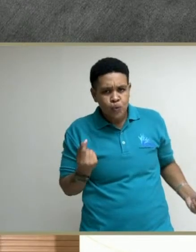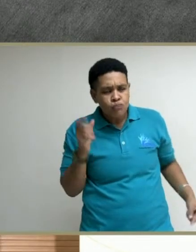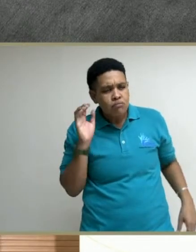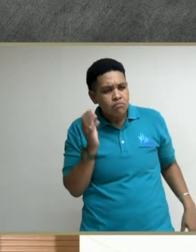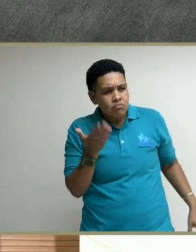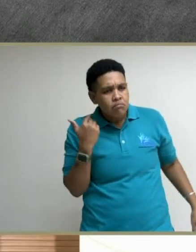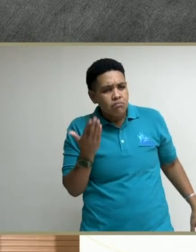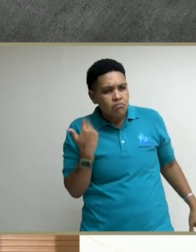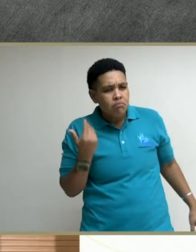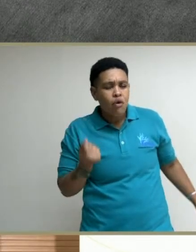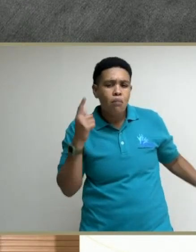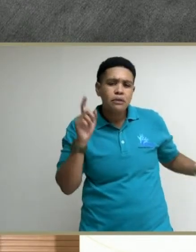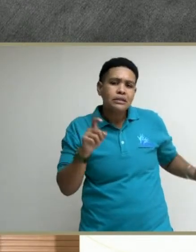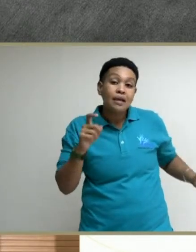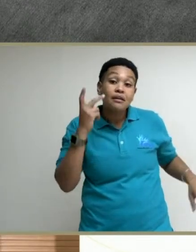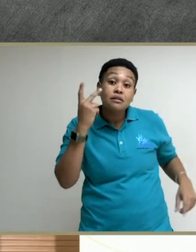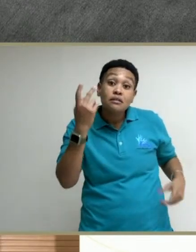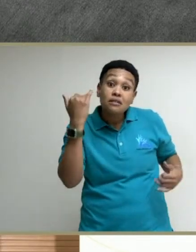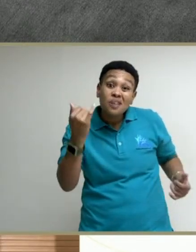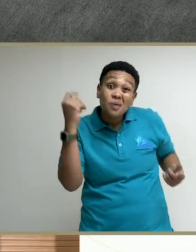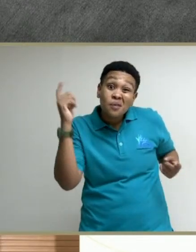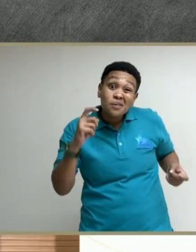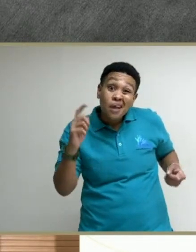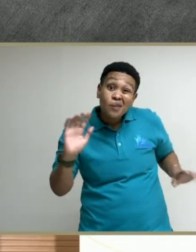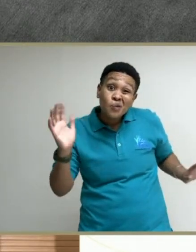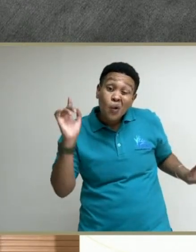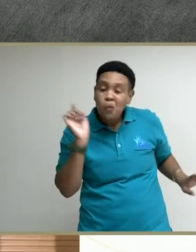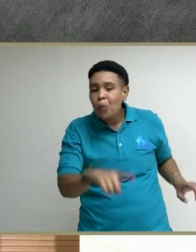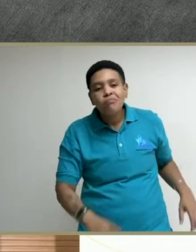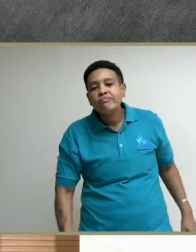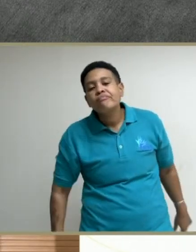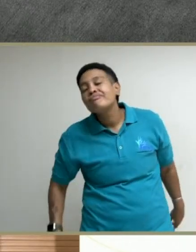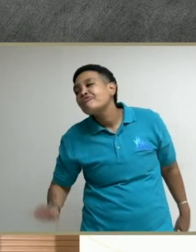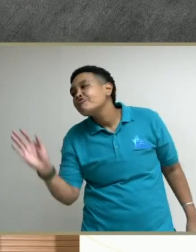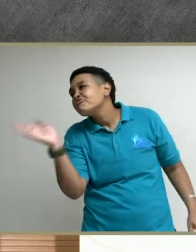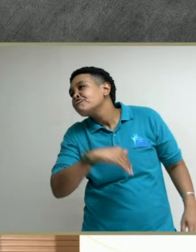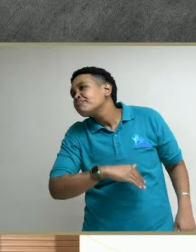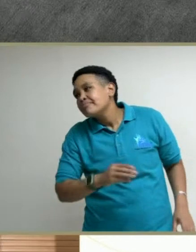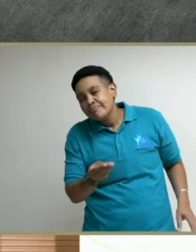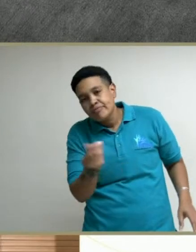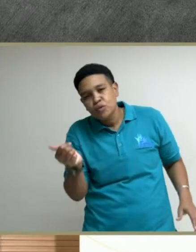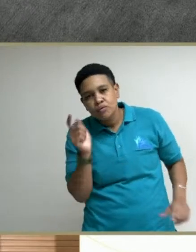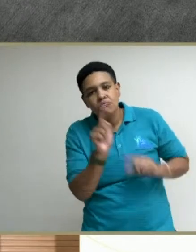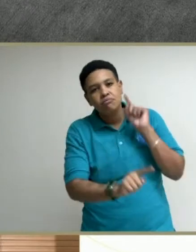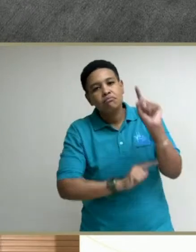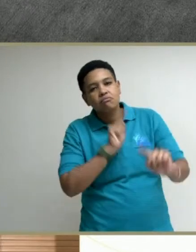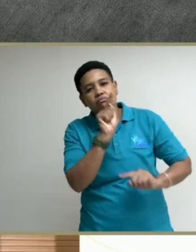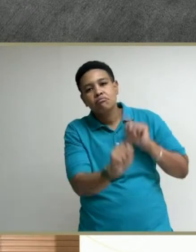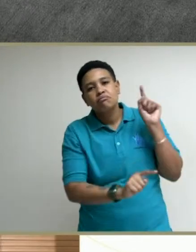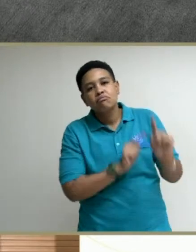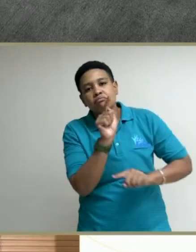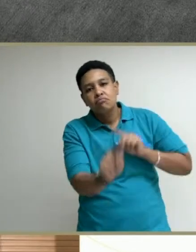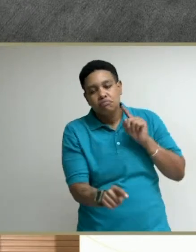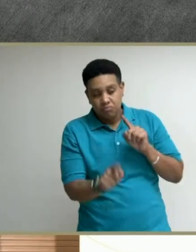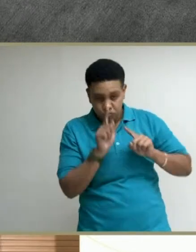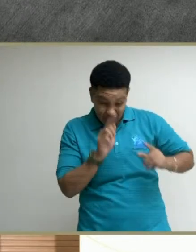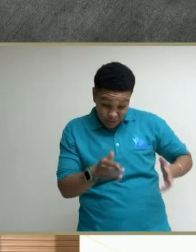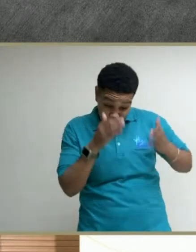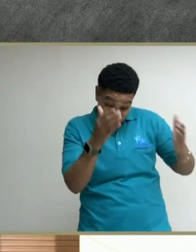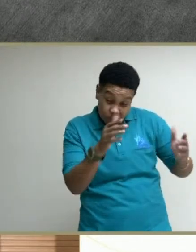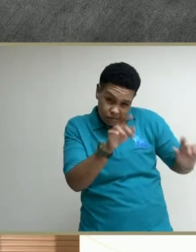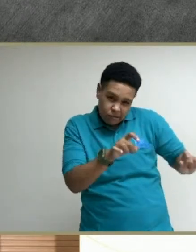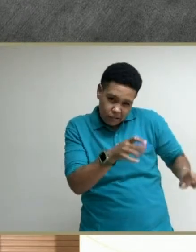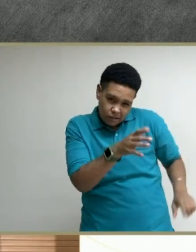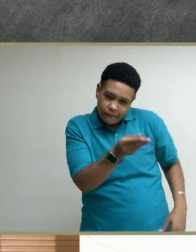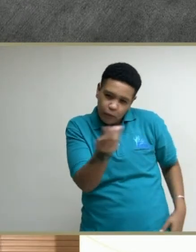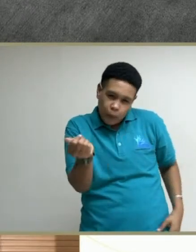we have been seeing a decrease steadily as well in terms of the number of cases, number of persons that are presenting to be